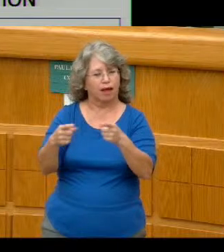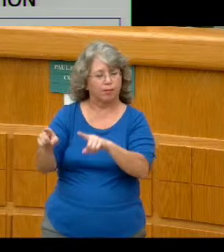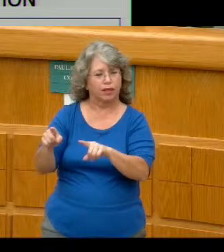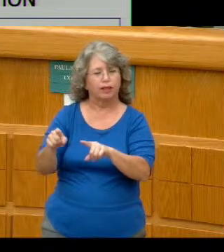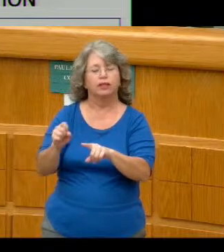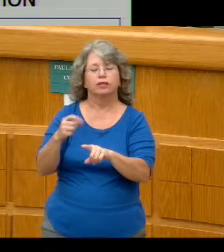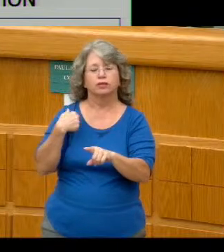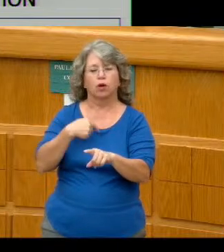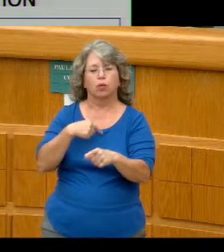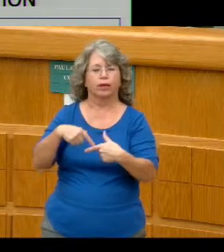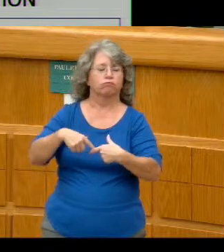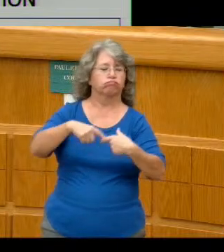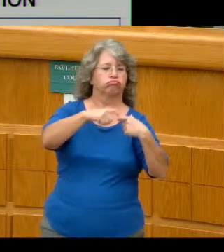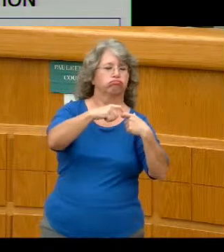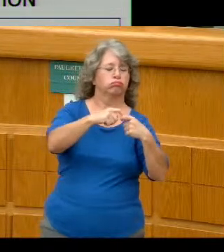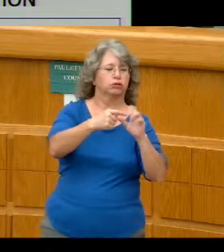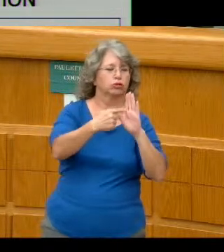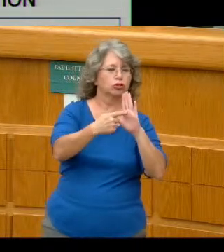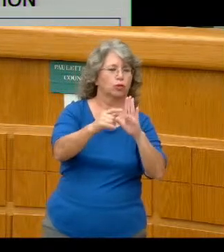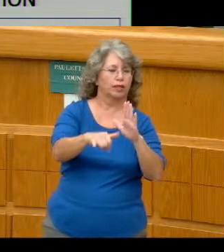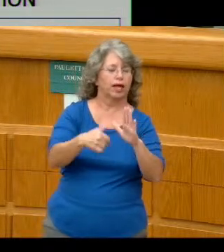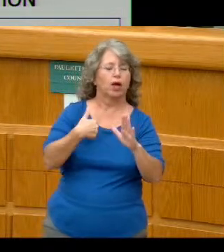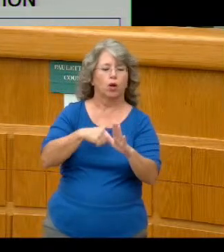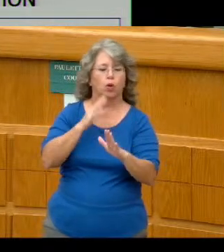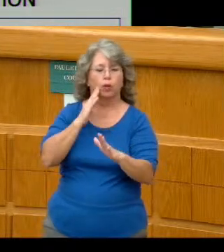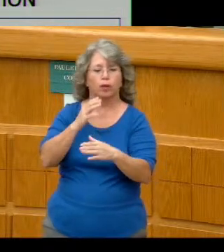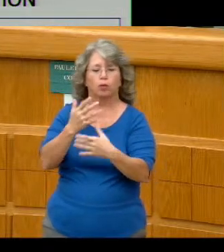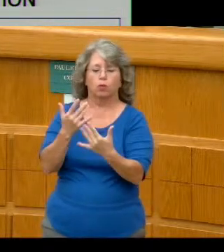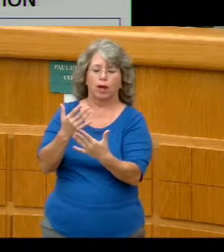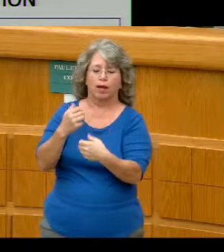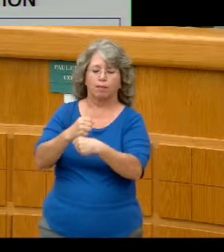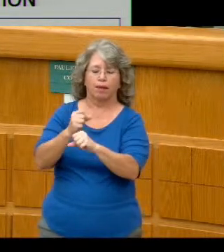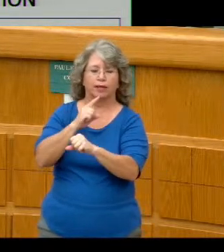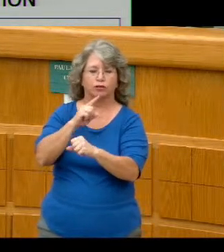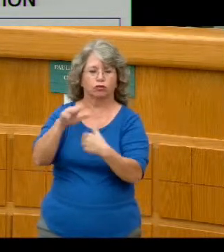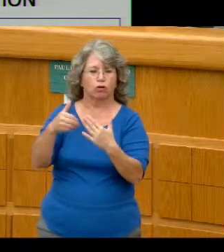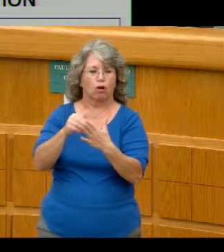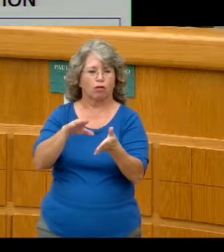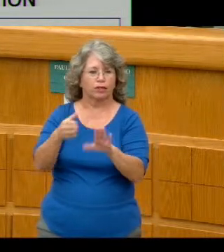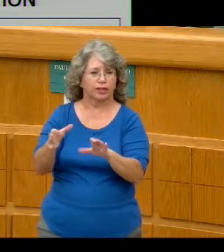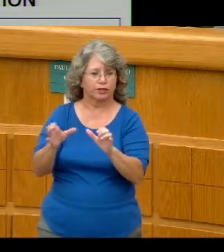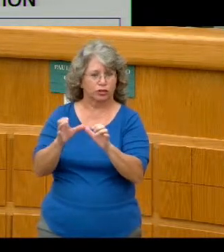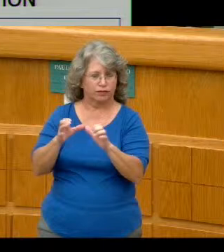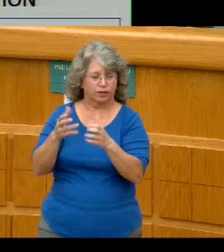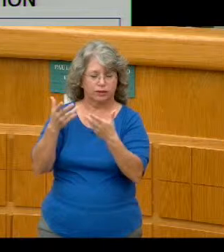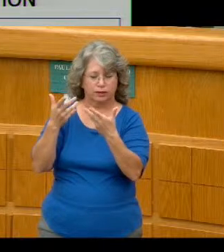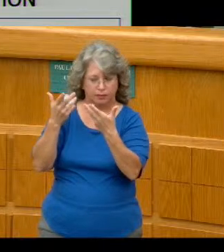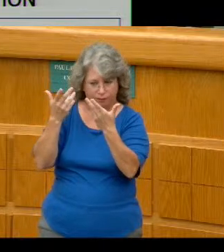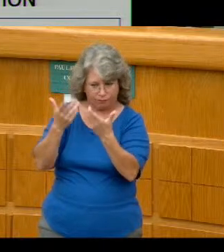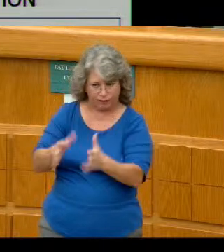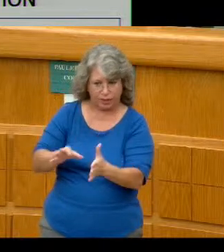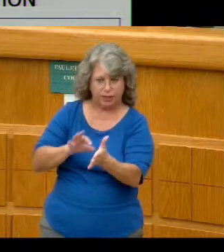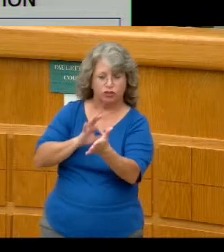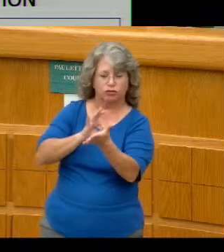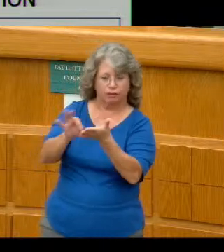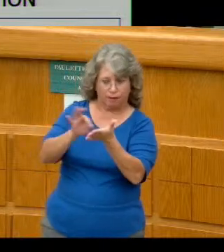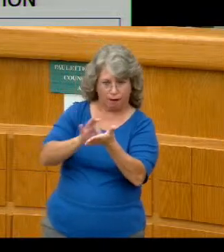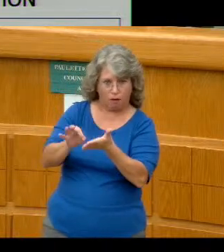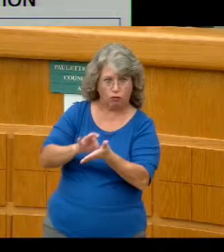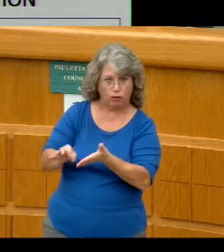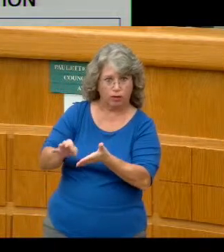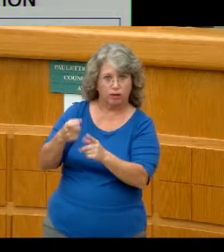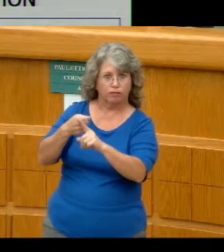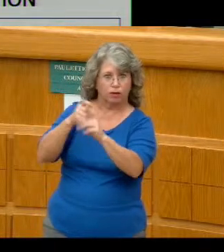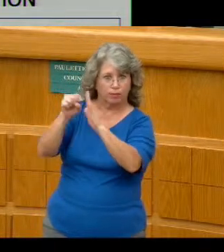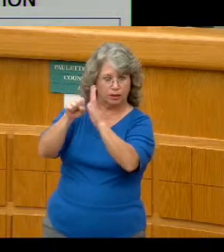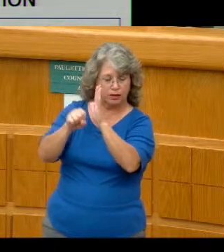as we're sure that all the fatalities have been counted, all the death certificates have been gone through. But you can see that there's a